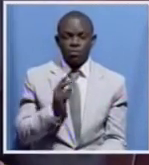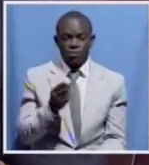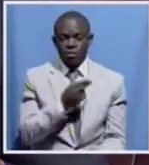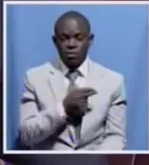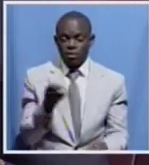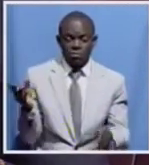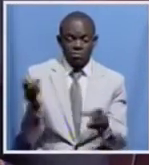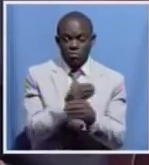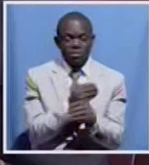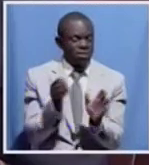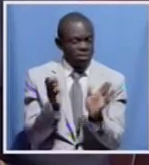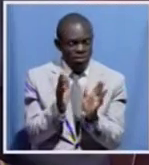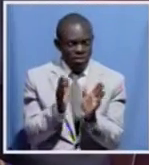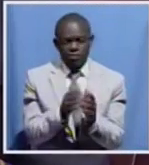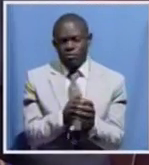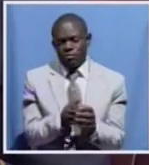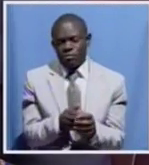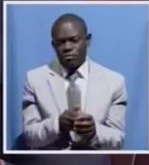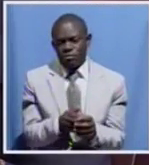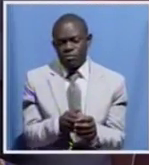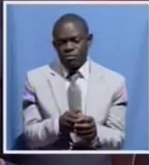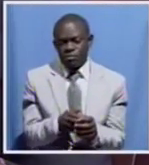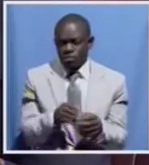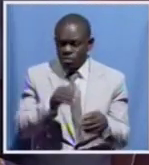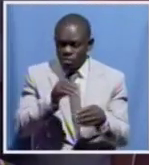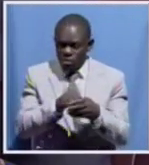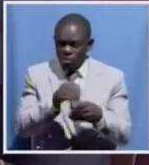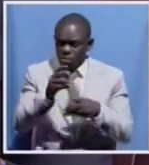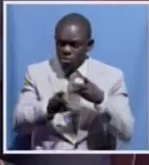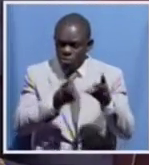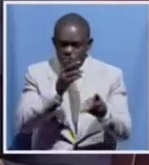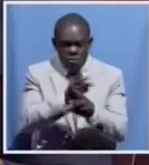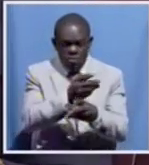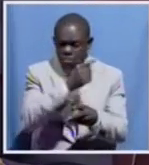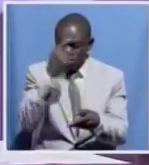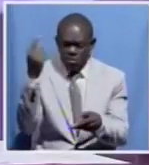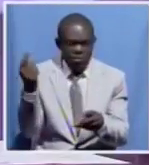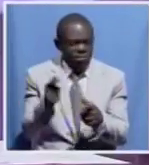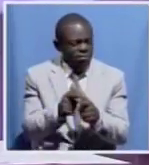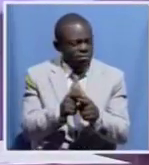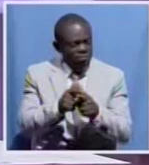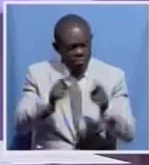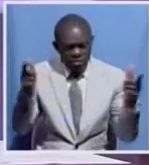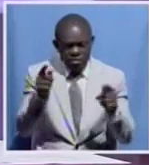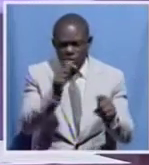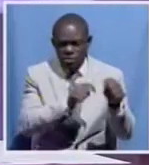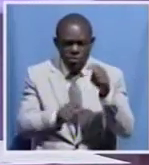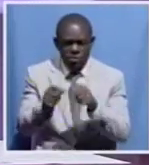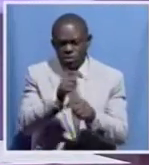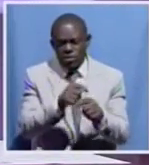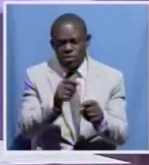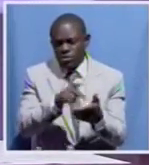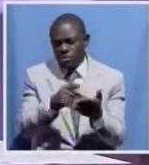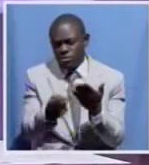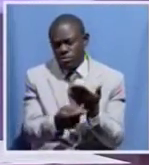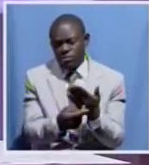Berlin, because it's the world's largest tourism event. Expo. Yeah. Now let's look at. Would you say economic diplomacy